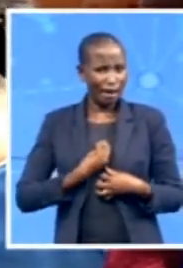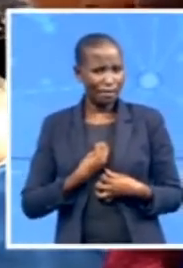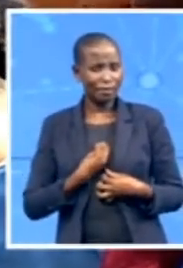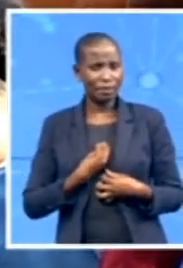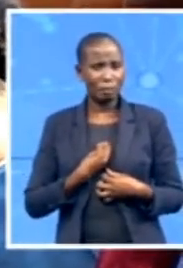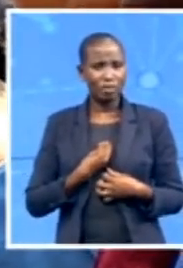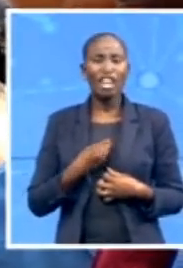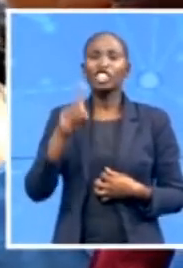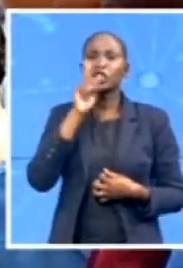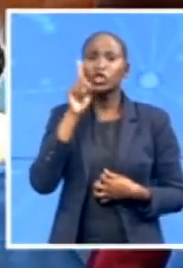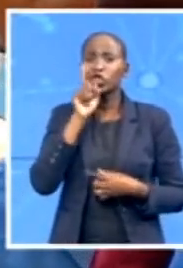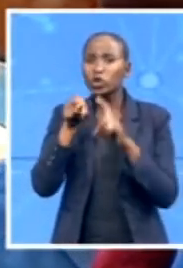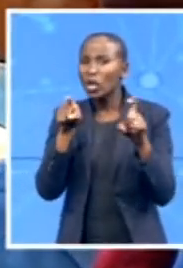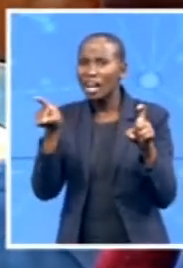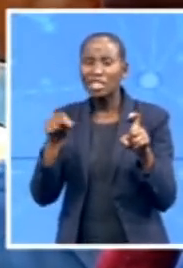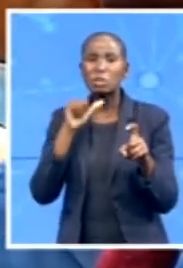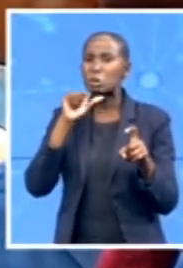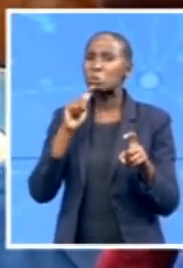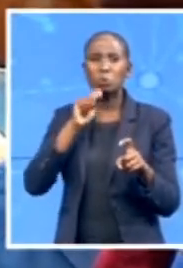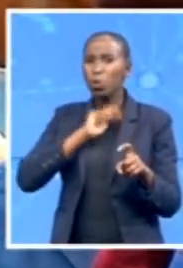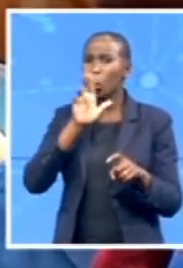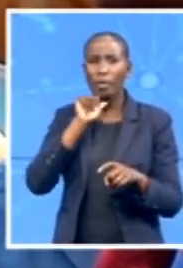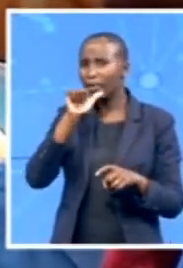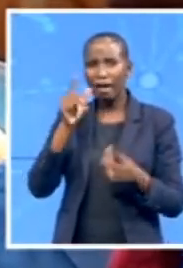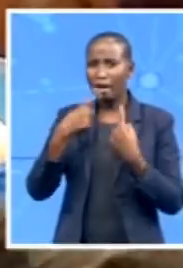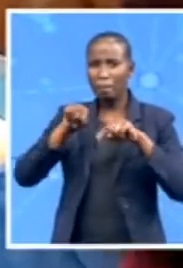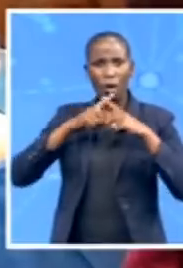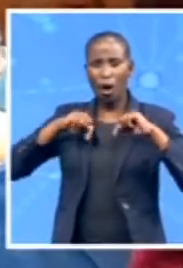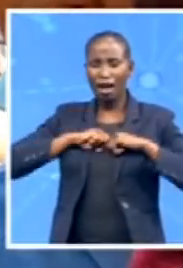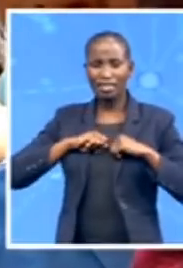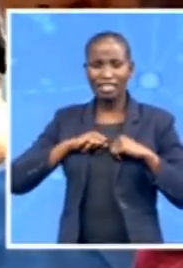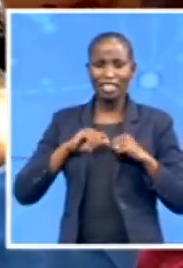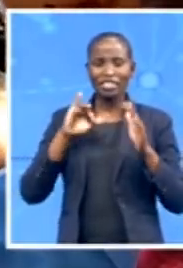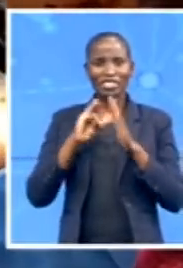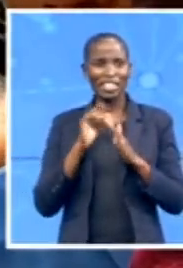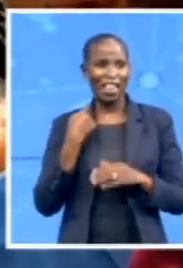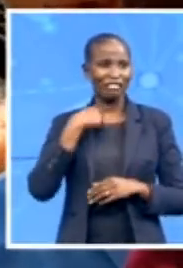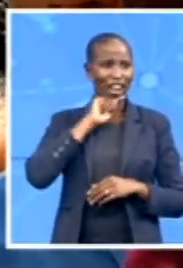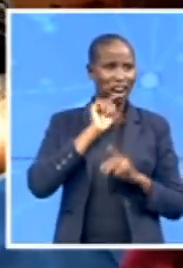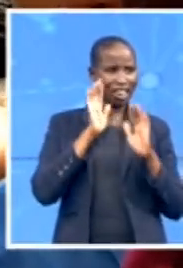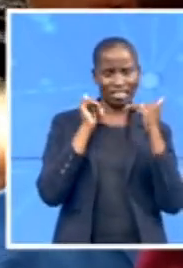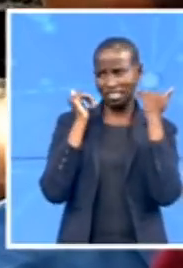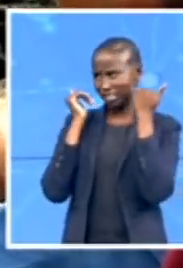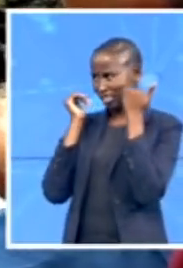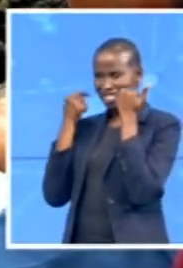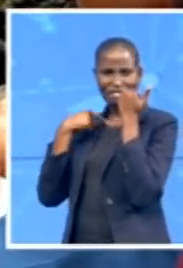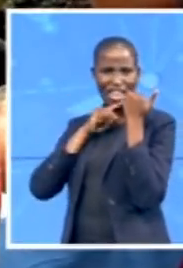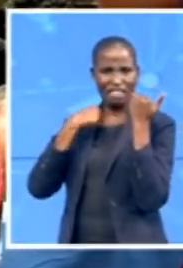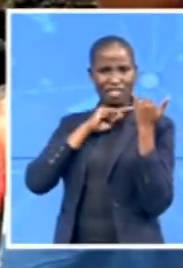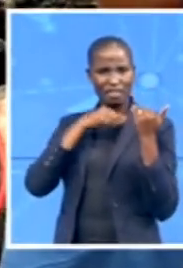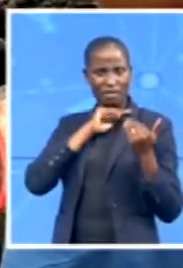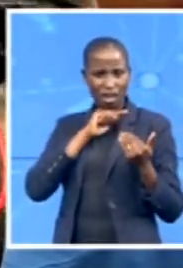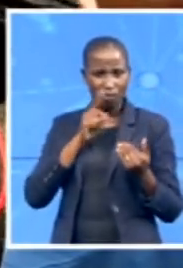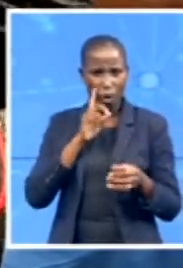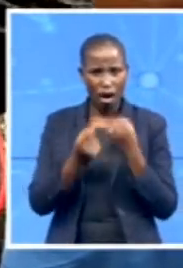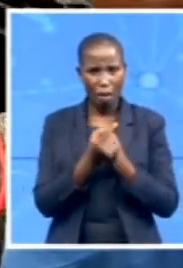ba re kgathalele ba. Ke gore ba smile-la bo di-principal ba tshega Friday ka dilo tse tse etsagetseng. Bo mosadi wa ge o re bitsa di-hooligan, re